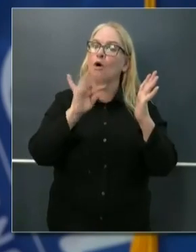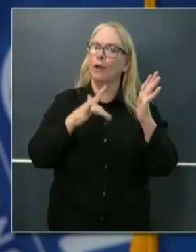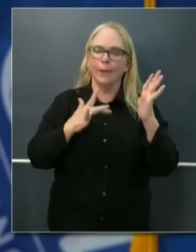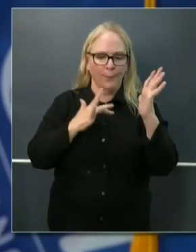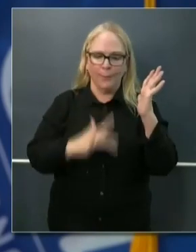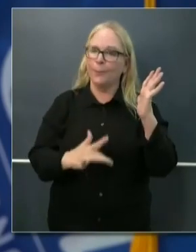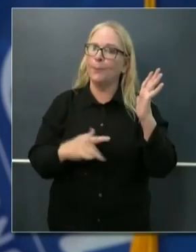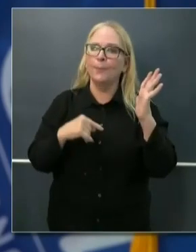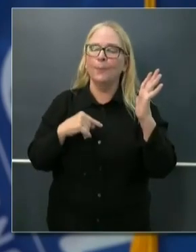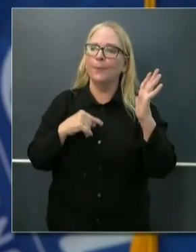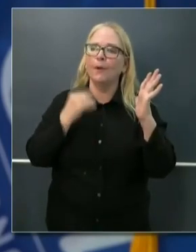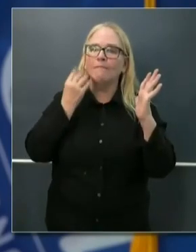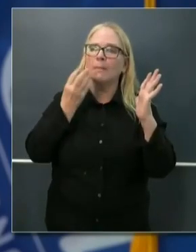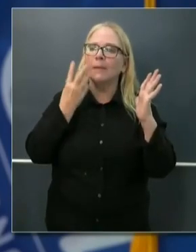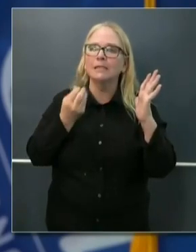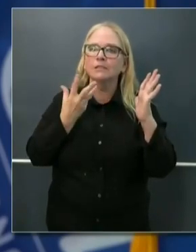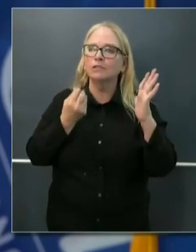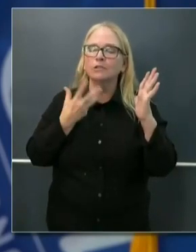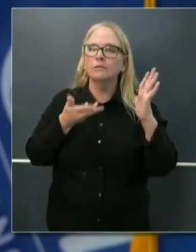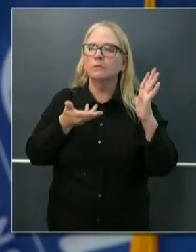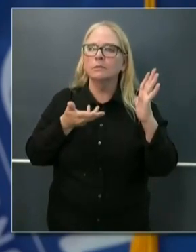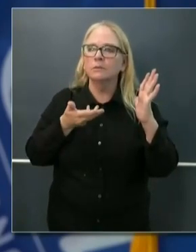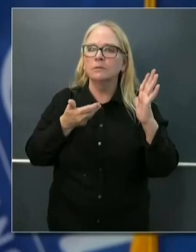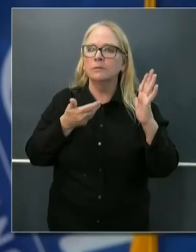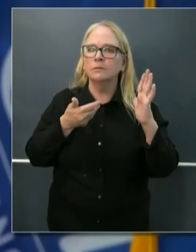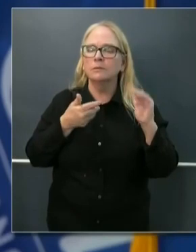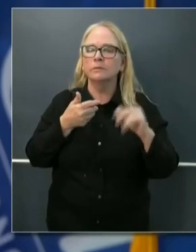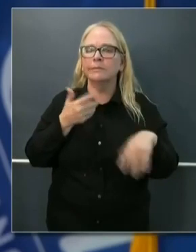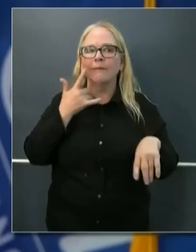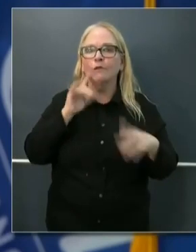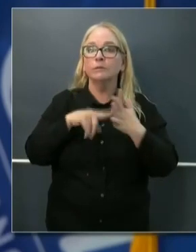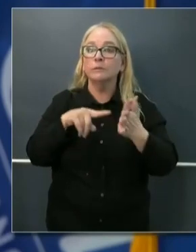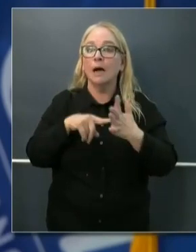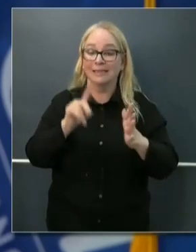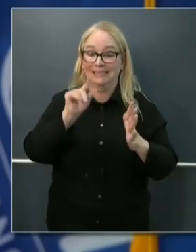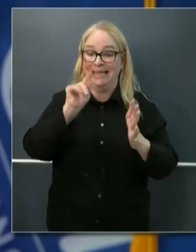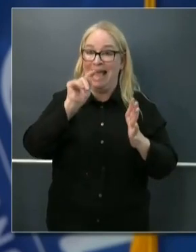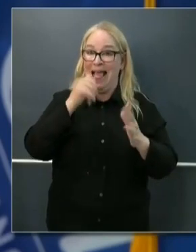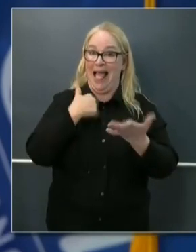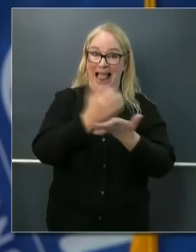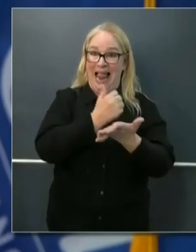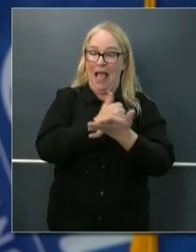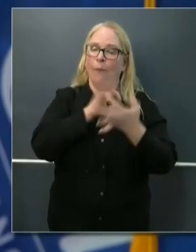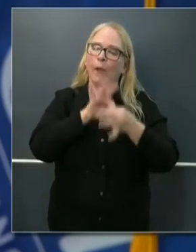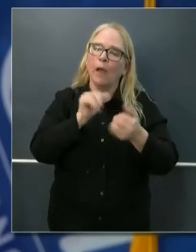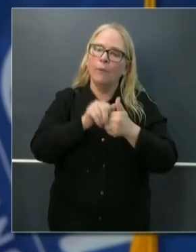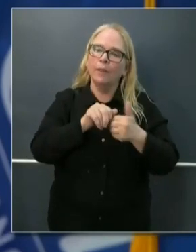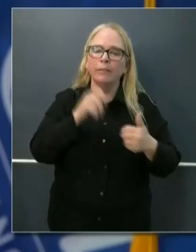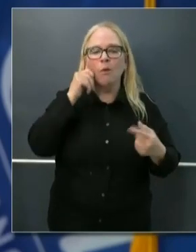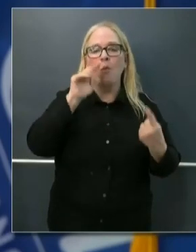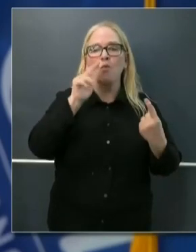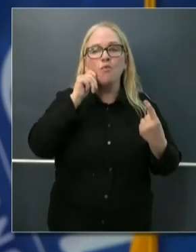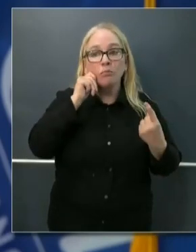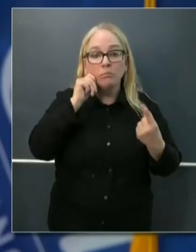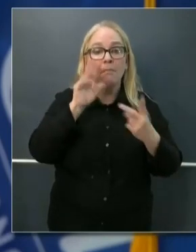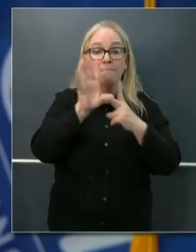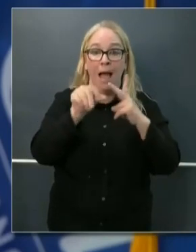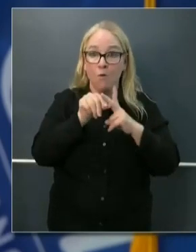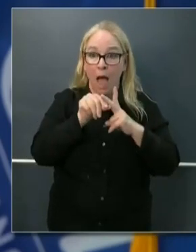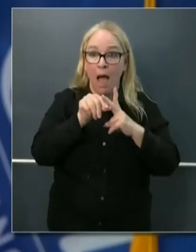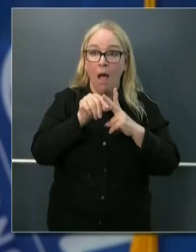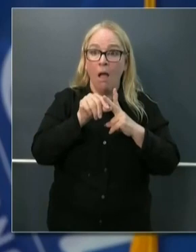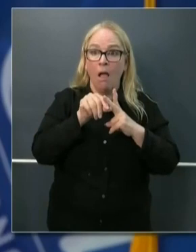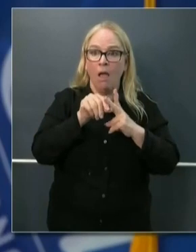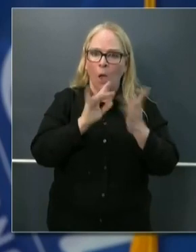necessarily reported regularly. Very much like the data that we're collecting around race, ethnicity, these are things that we're looking very carefully at